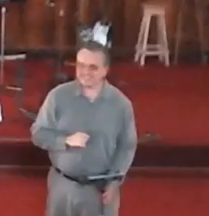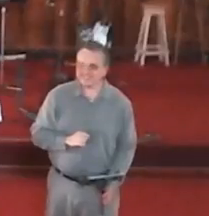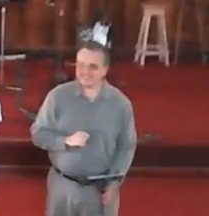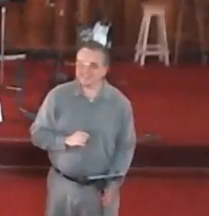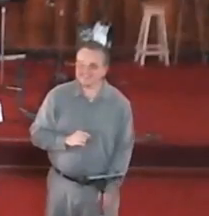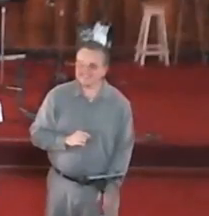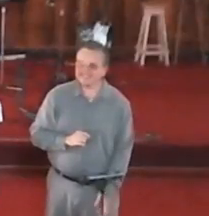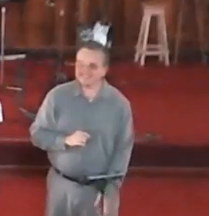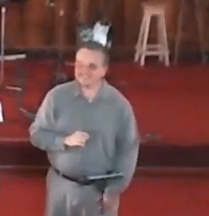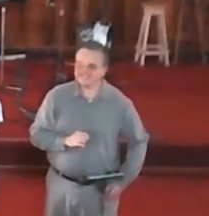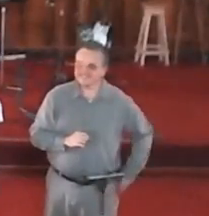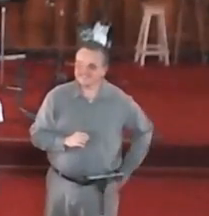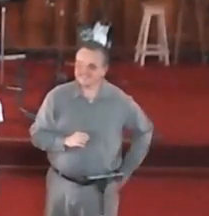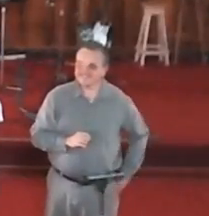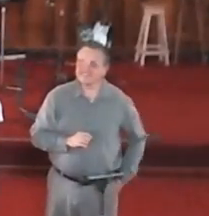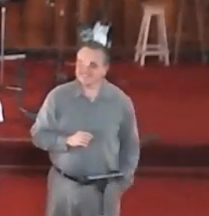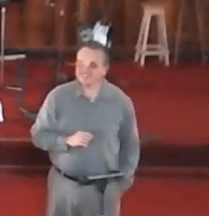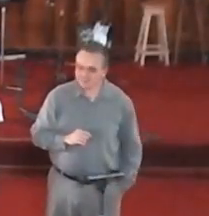Ajá.